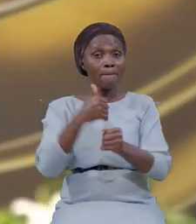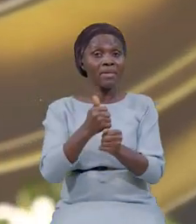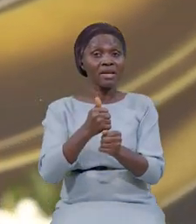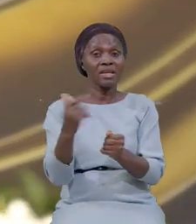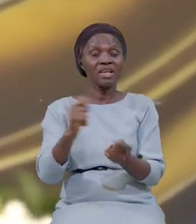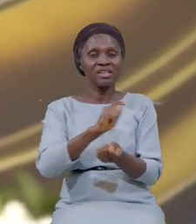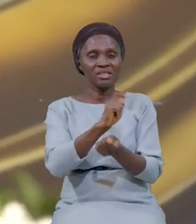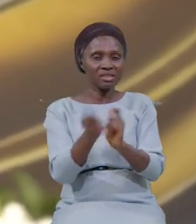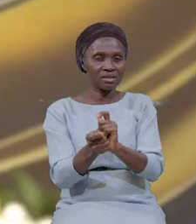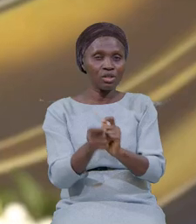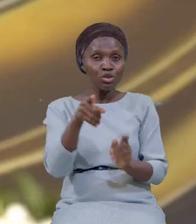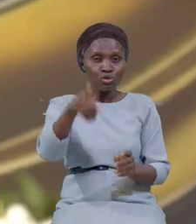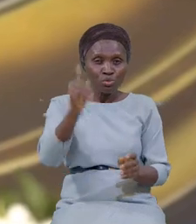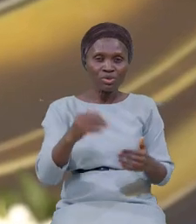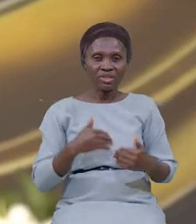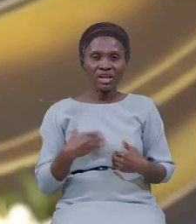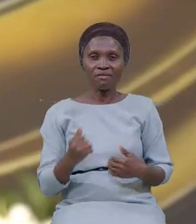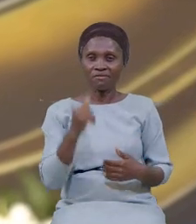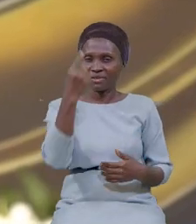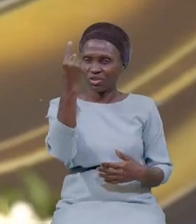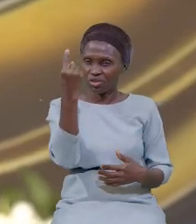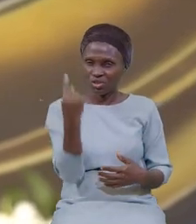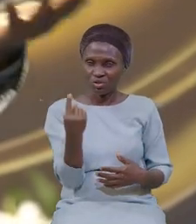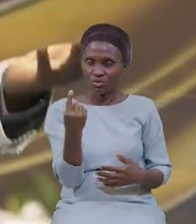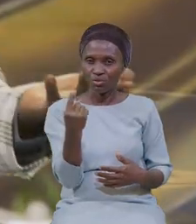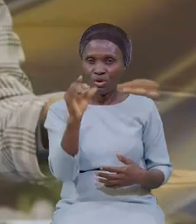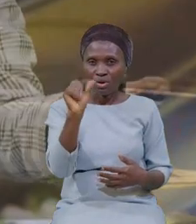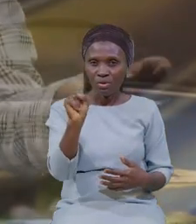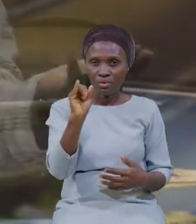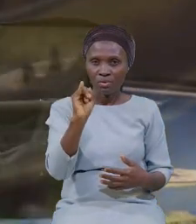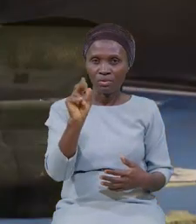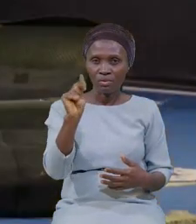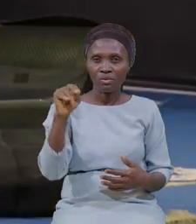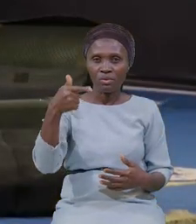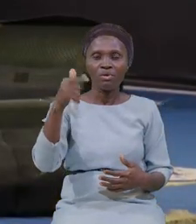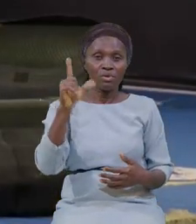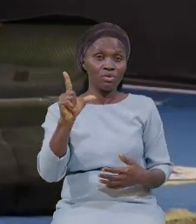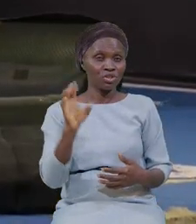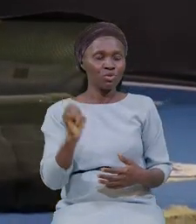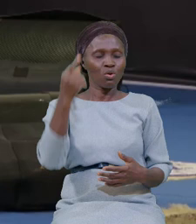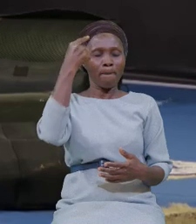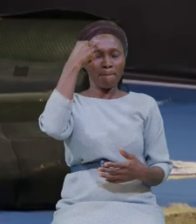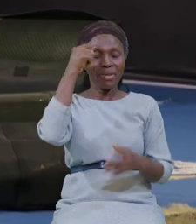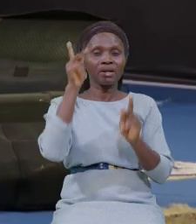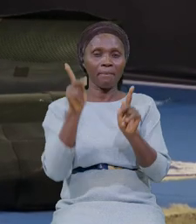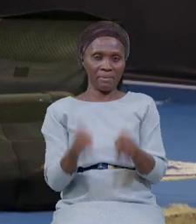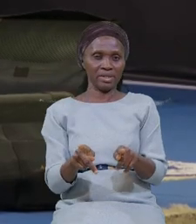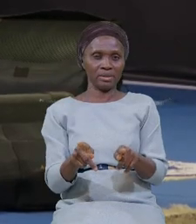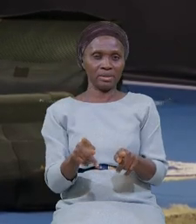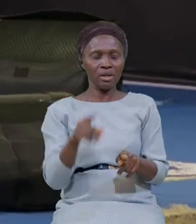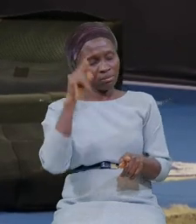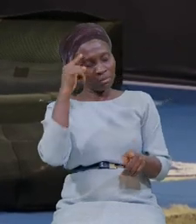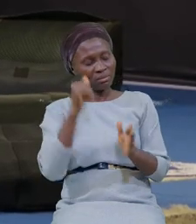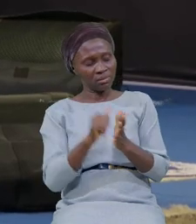you're single-minded. Single-minded. This is the change I want to make. I offer myself. And